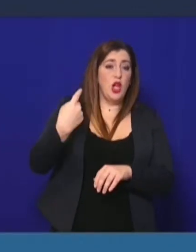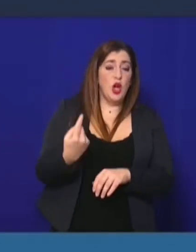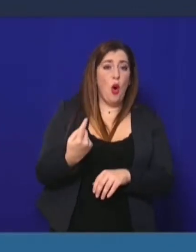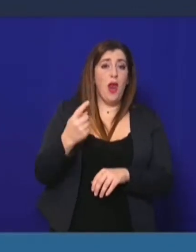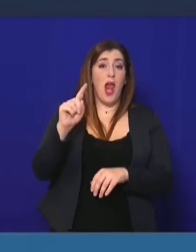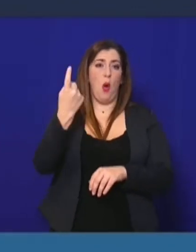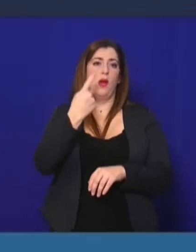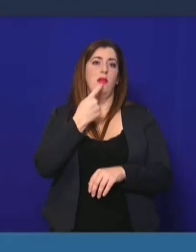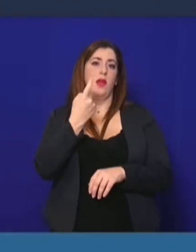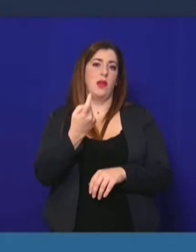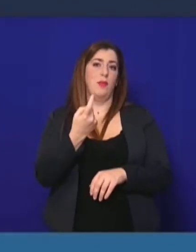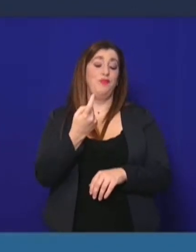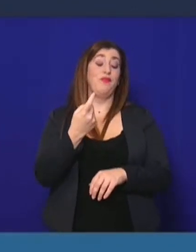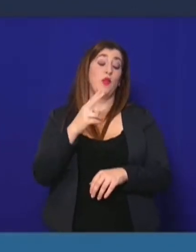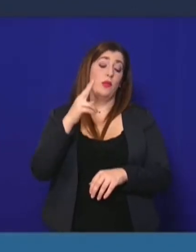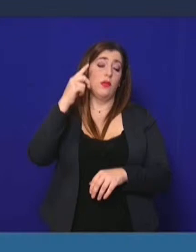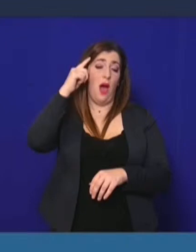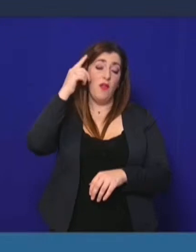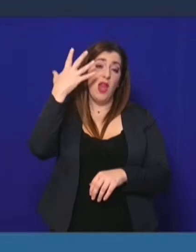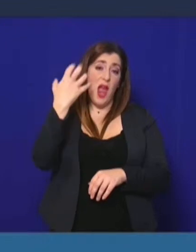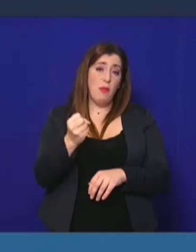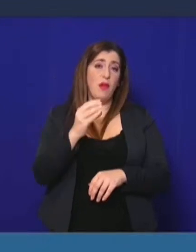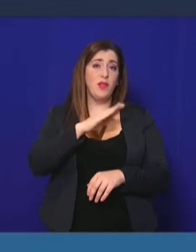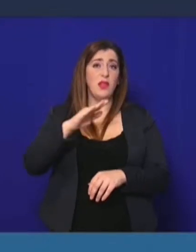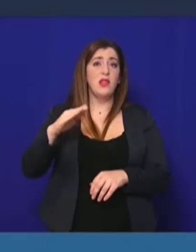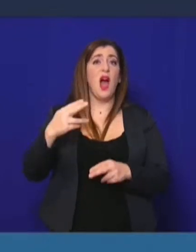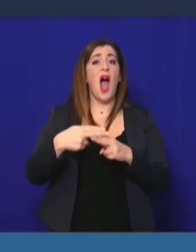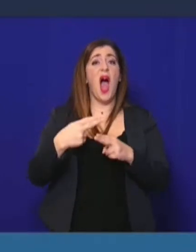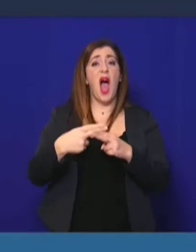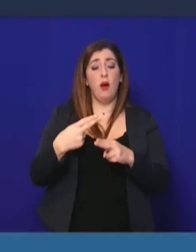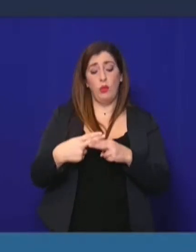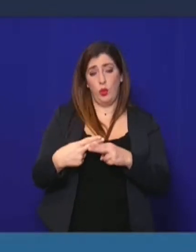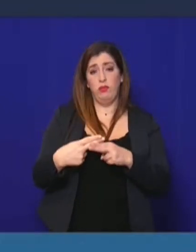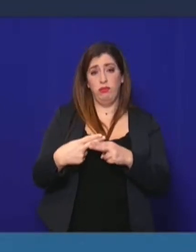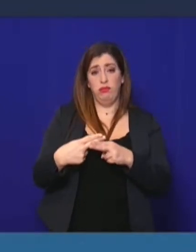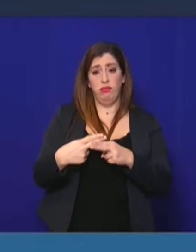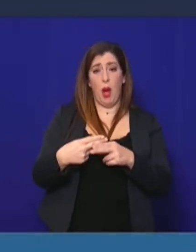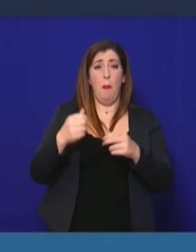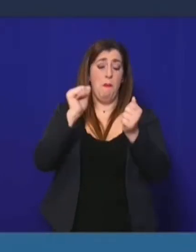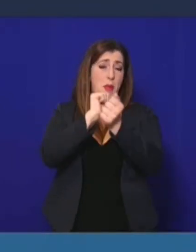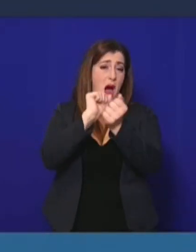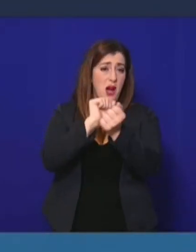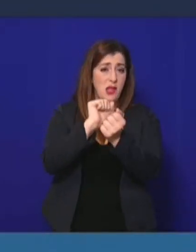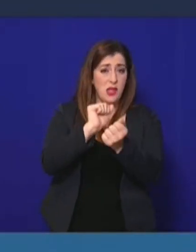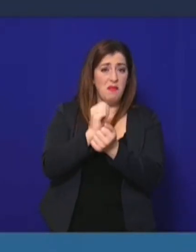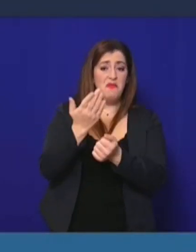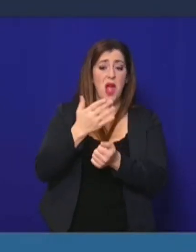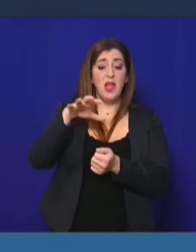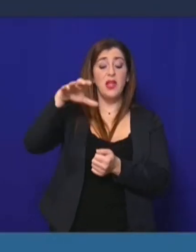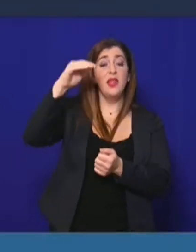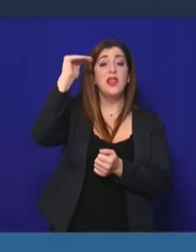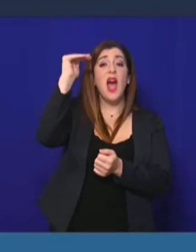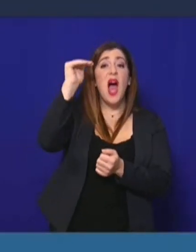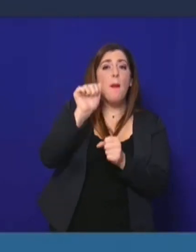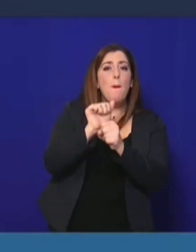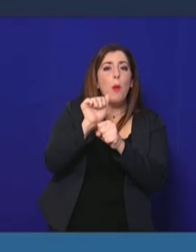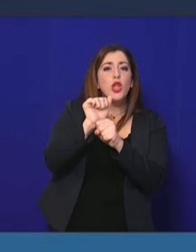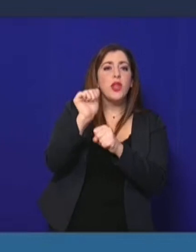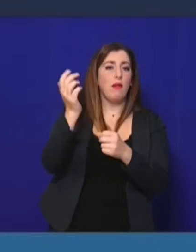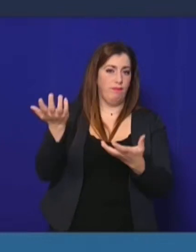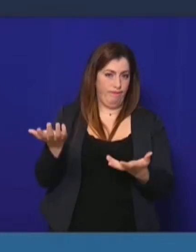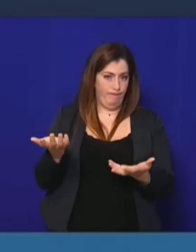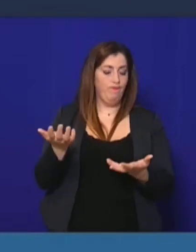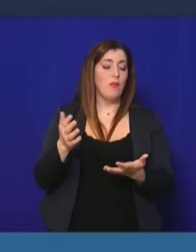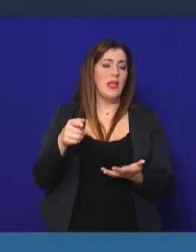it-tilqim, bħalma tafu aħna għandna agreement mal-Unjoni Ewropea fejn huma jkunu qegħdin jipprovduna l-vaccines u bħalma rajtu